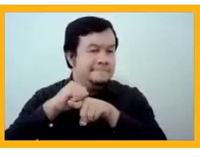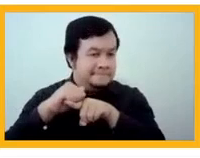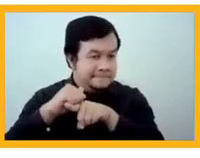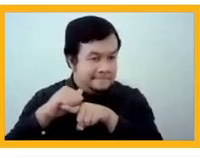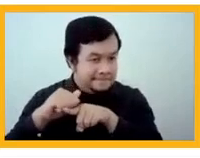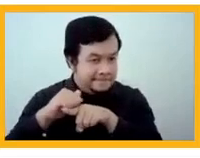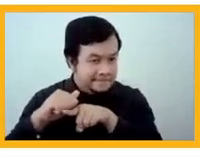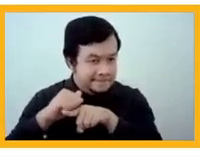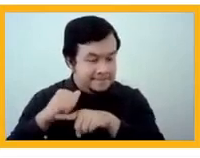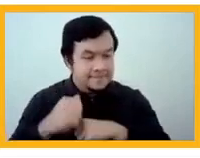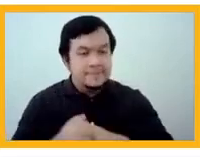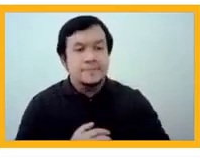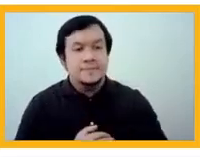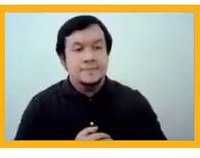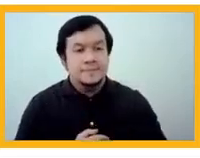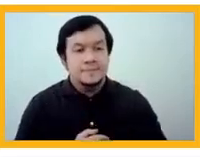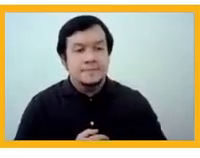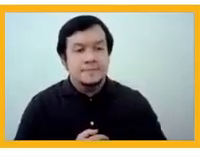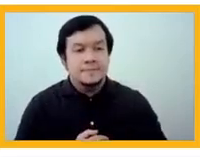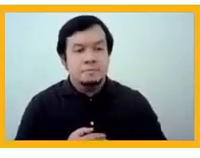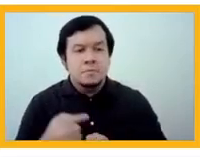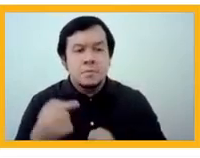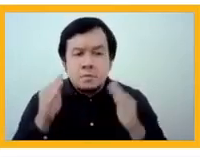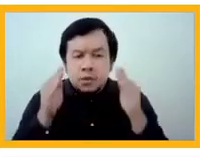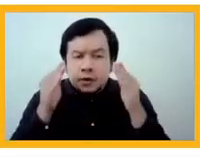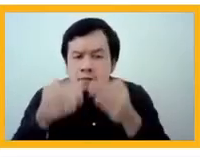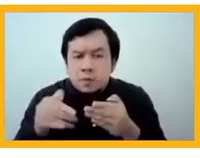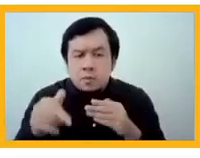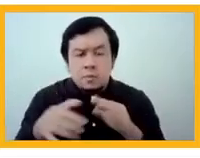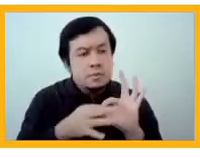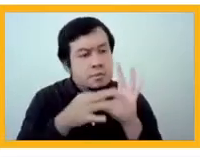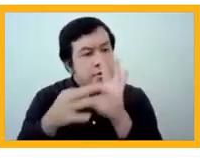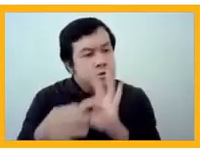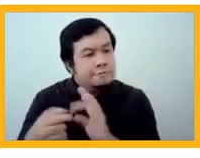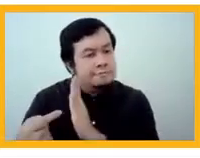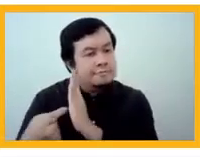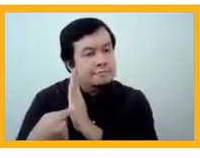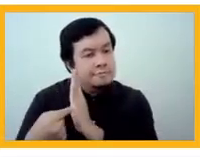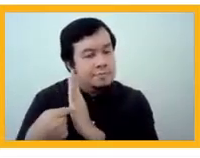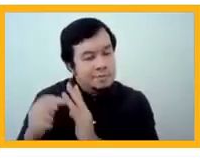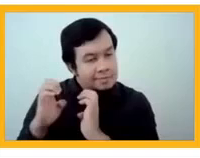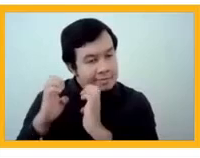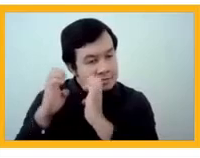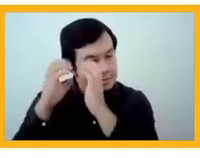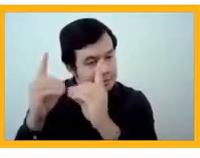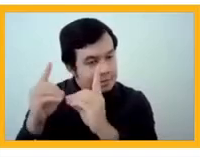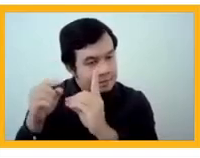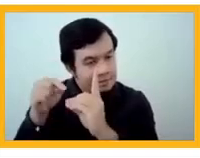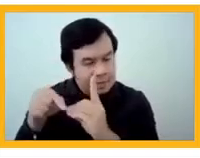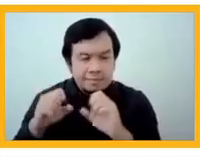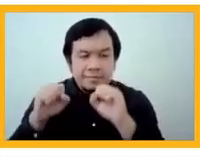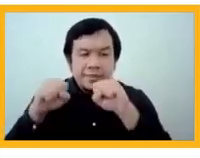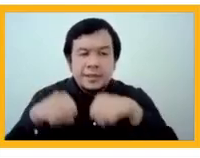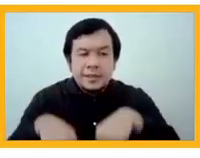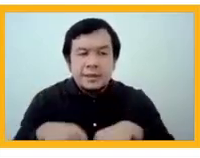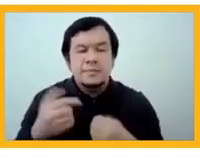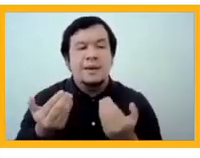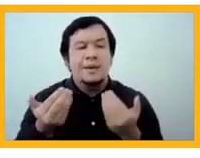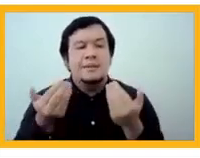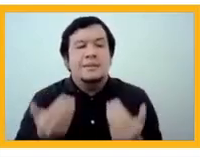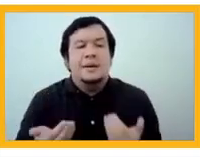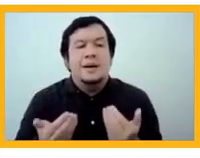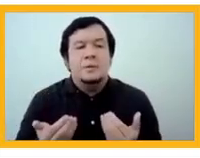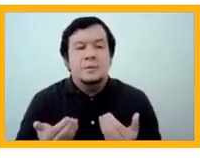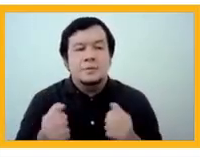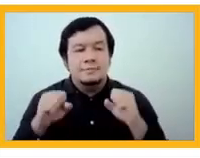technology is the real power of EdTech, in my view, right? I mean, is now we have the ability to A, customize instruction so that